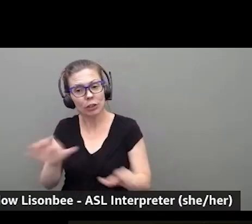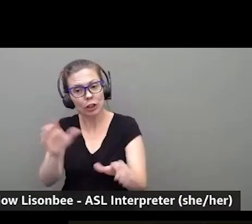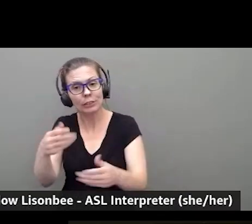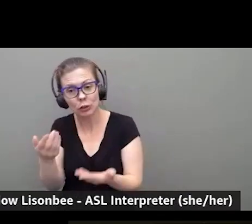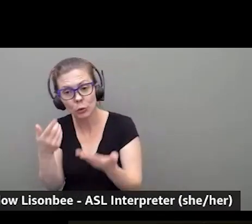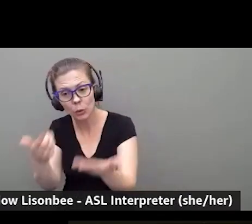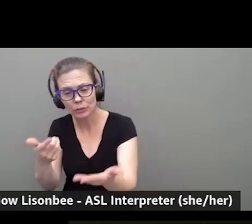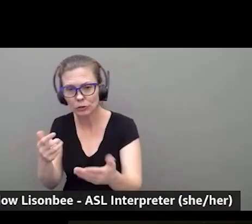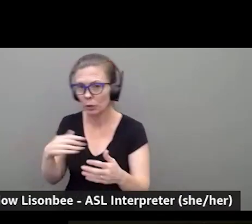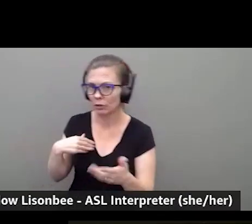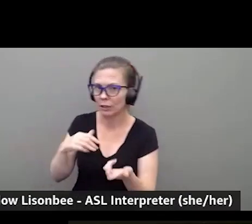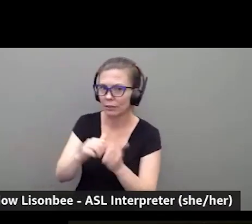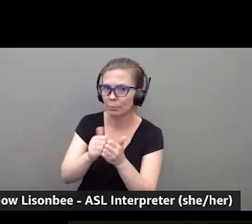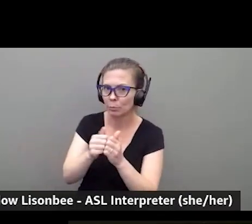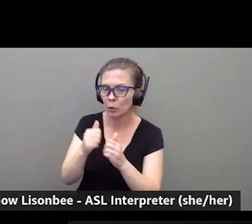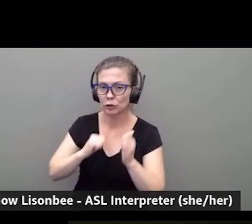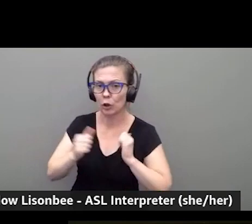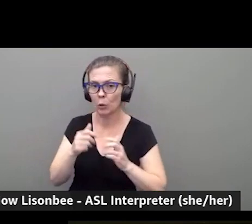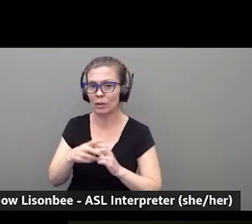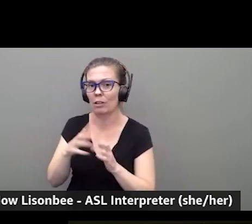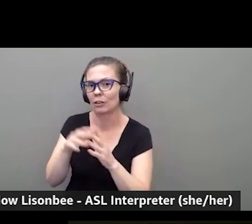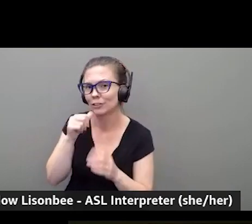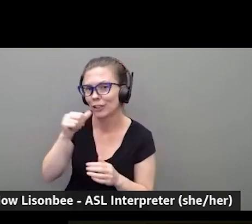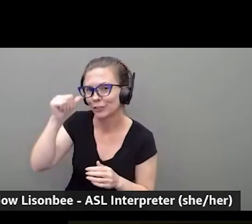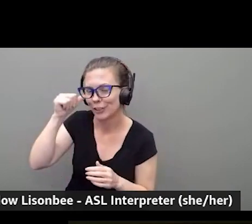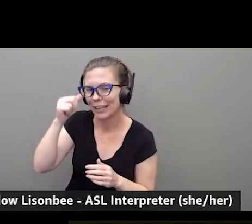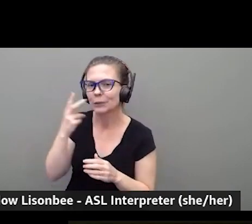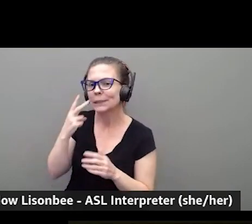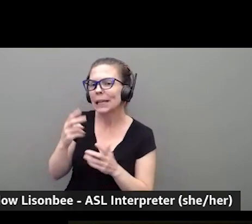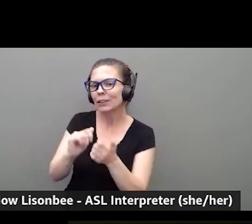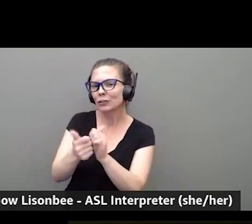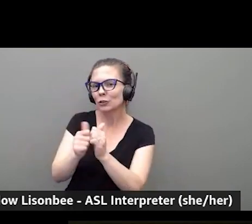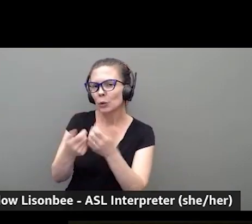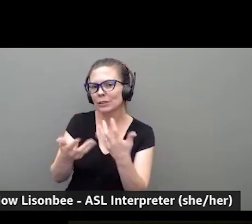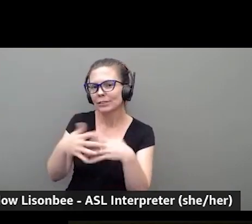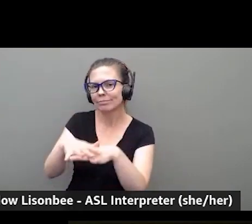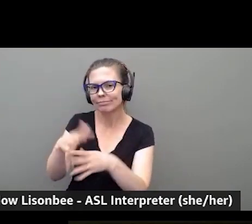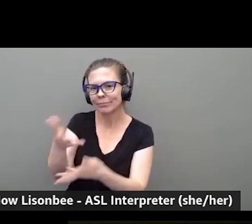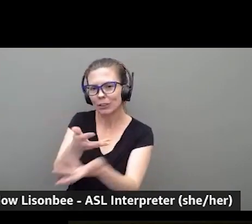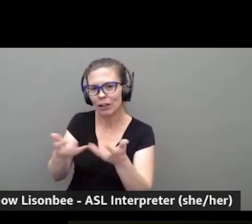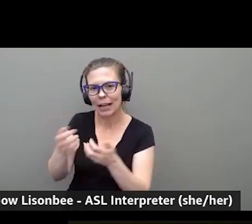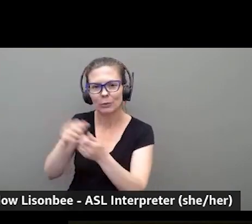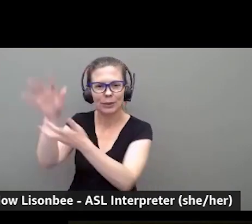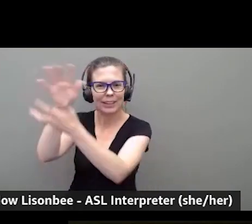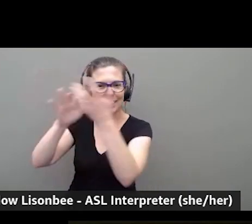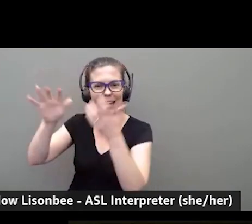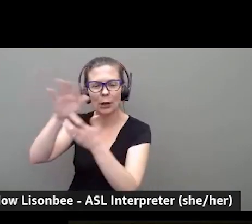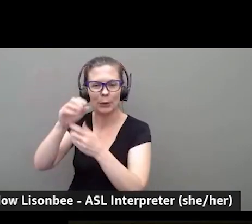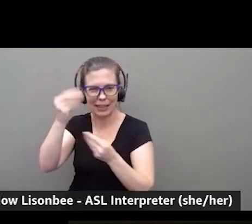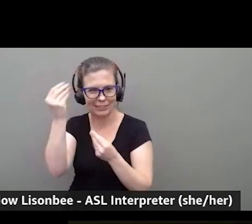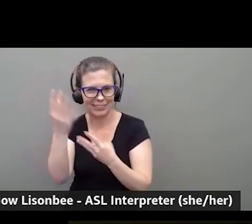show that launched yesterday as well. So you can see how sports kind of interfaces with the cloud and with getting data. So